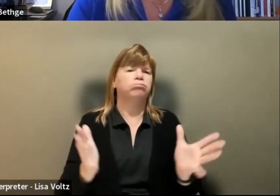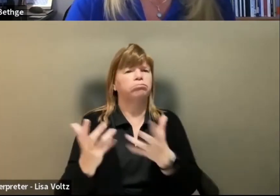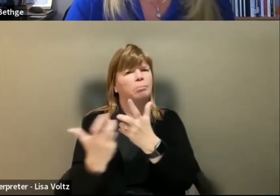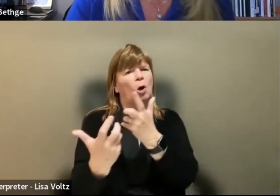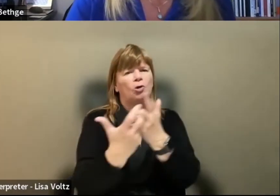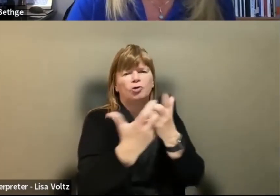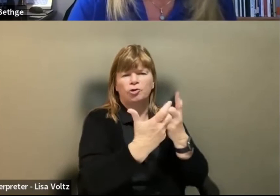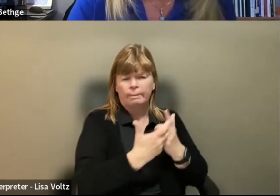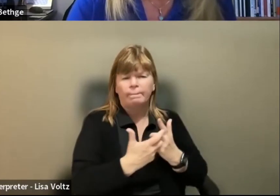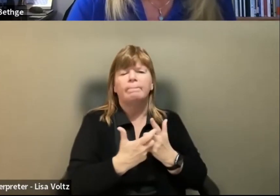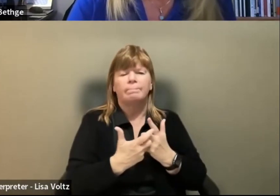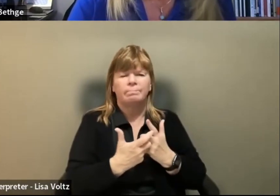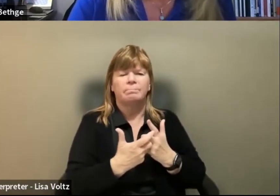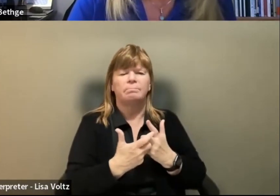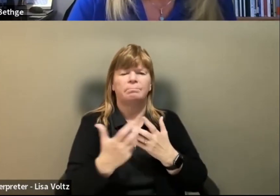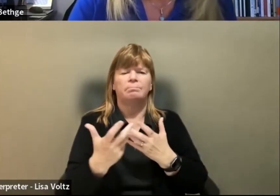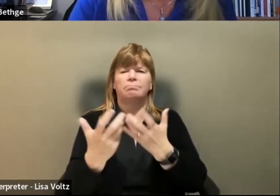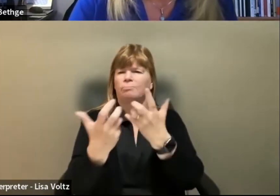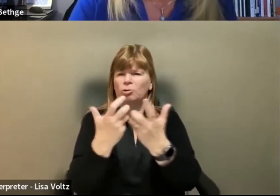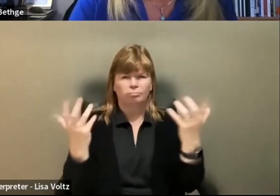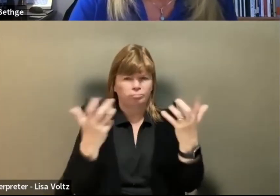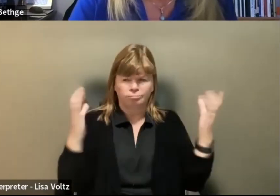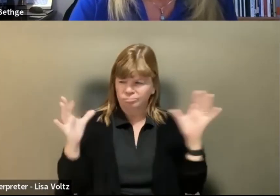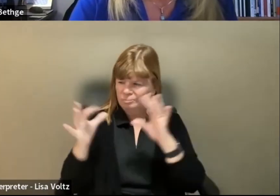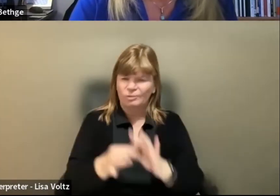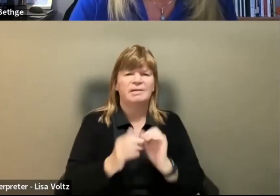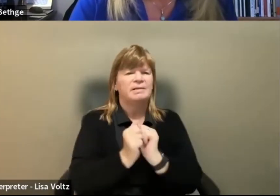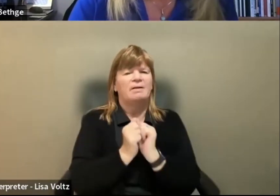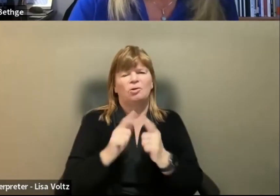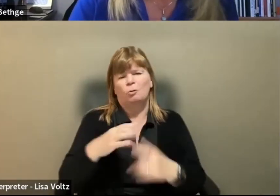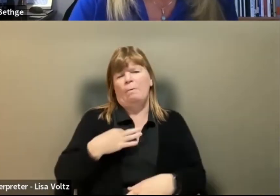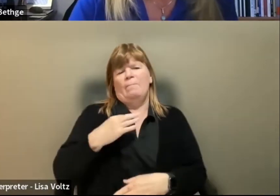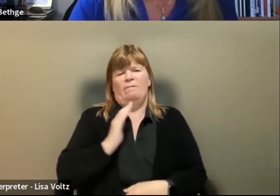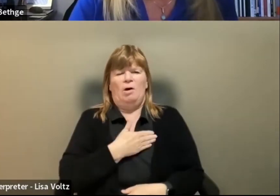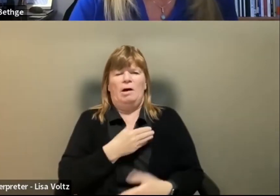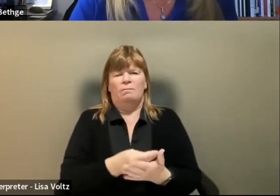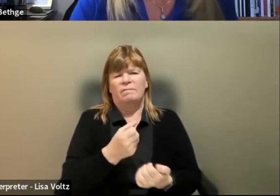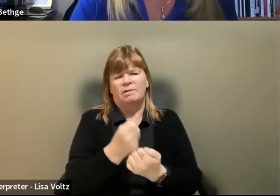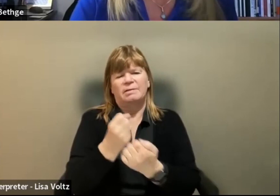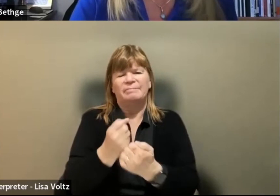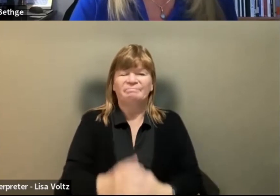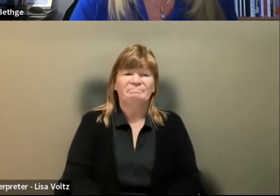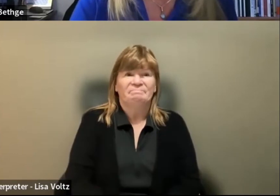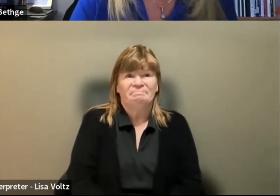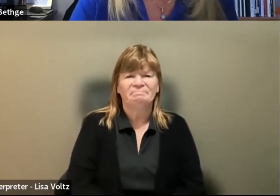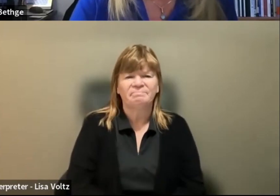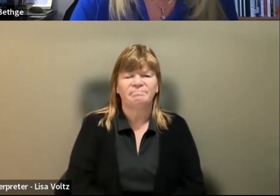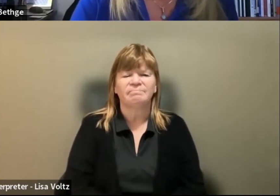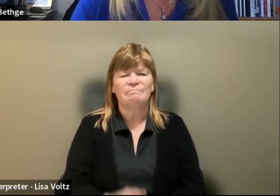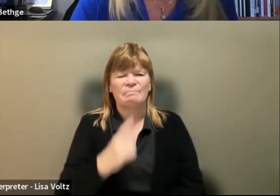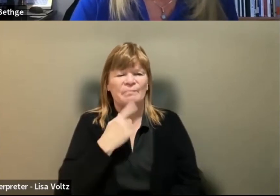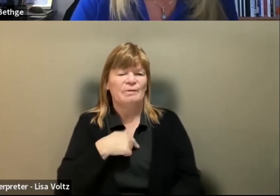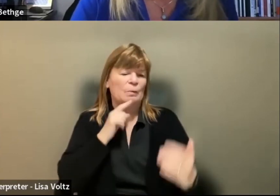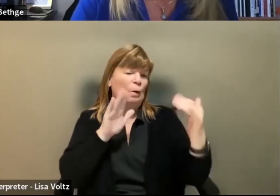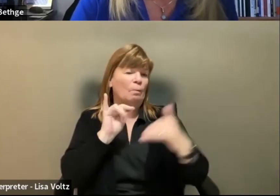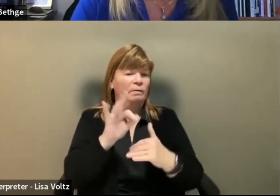and bringing those partnerships together to apply for our funding. So we hope if you're interested at all, please